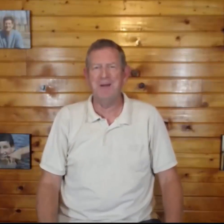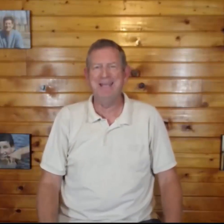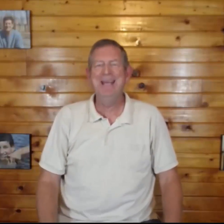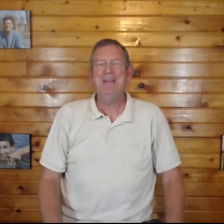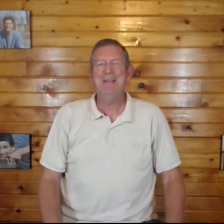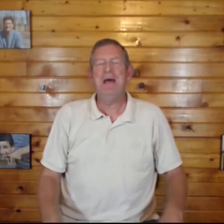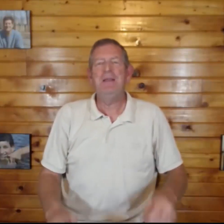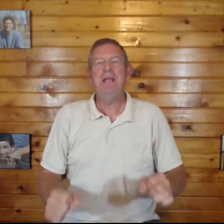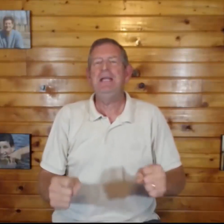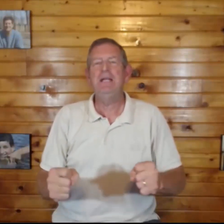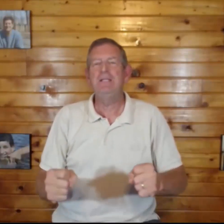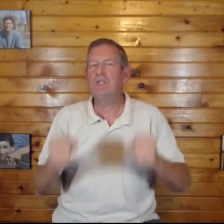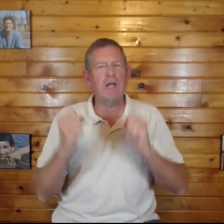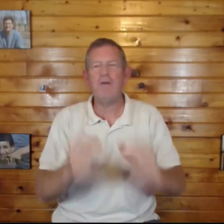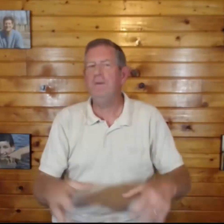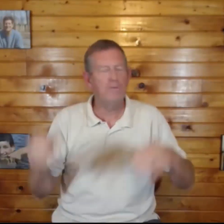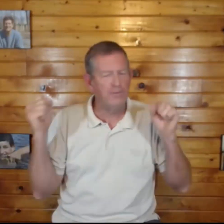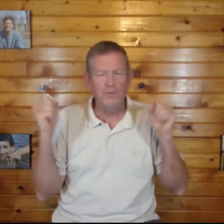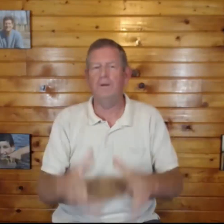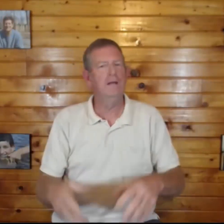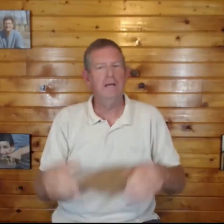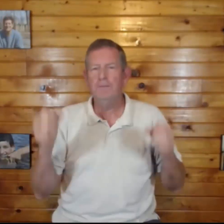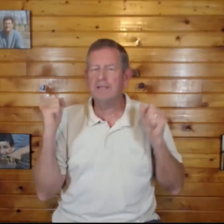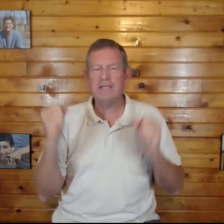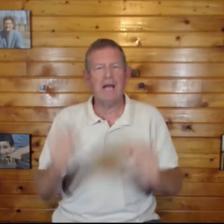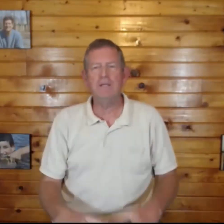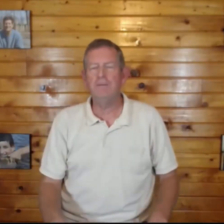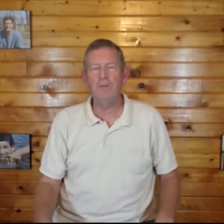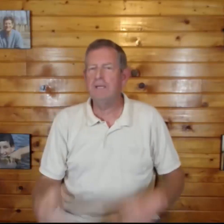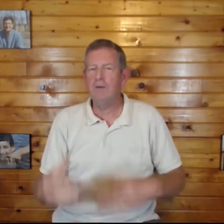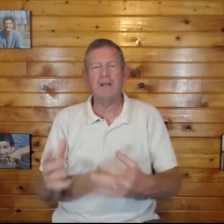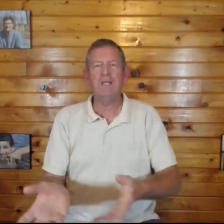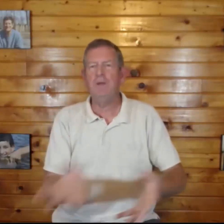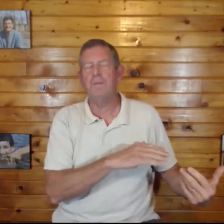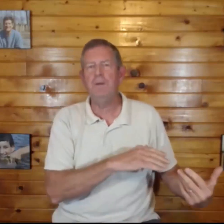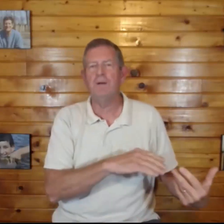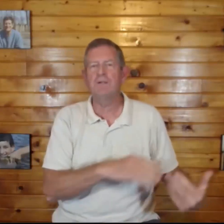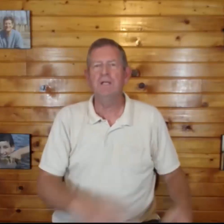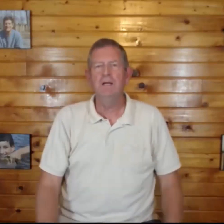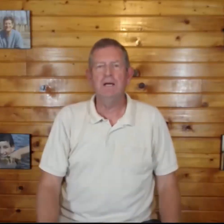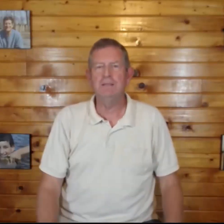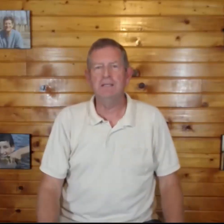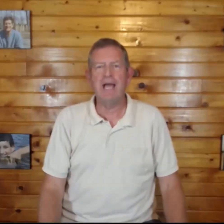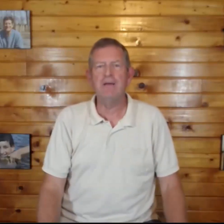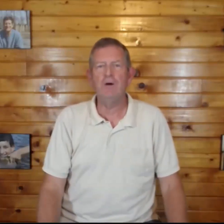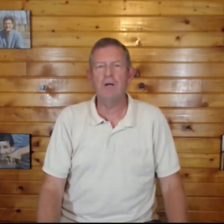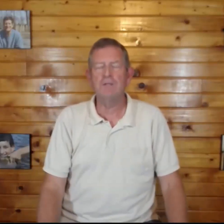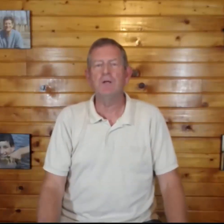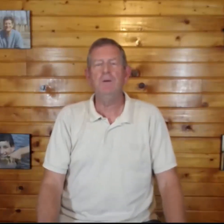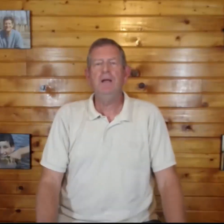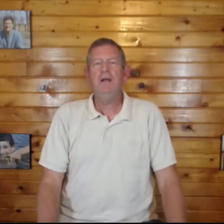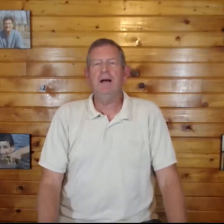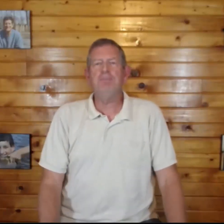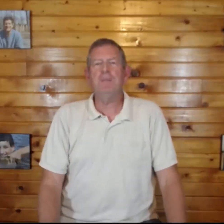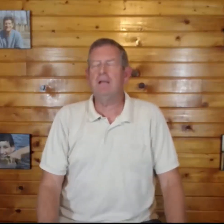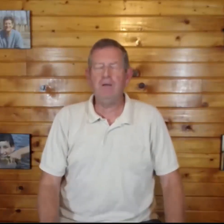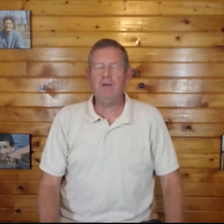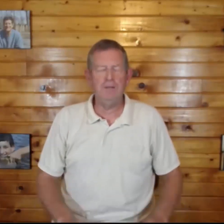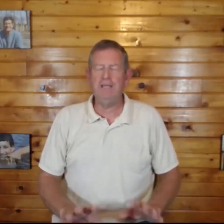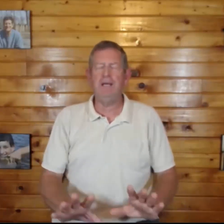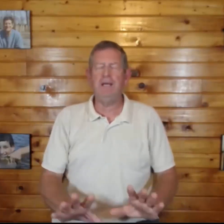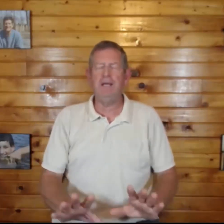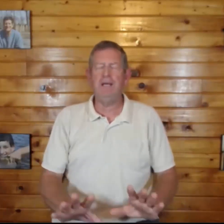that point, that they needed to stuff me with food because I was they didn't want to send me home to my parents dying of hunger. And so